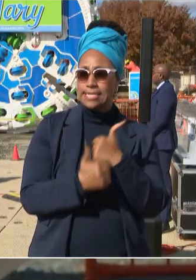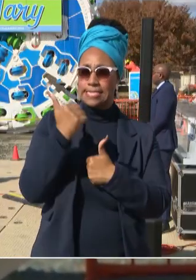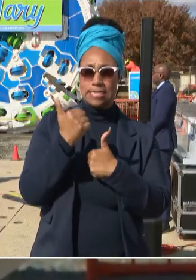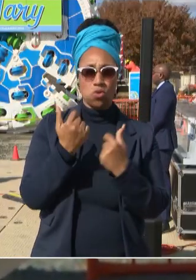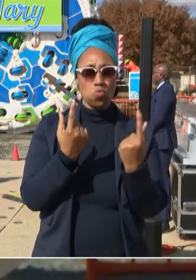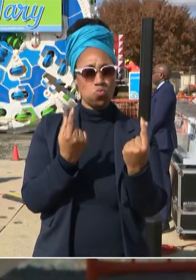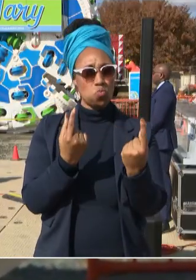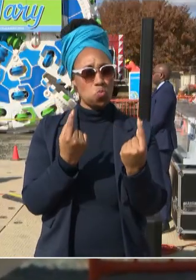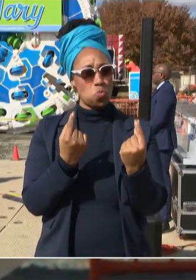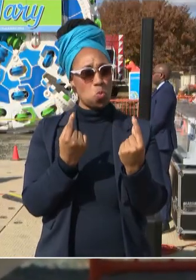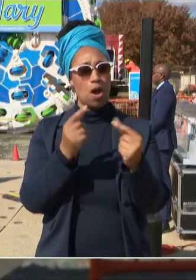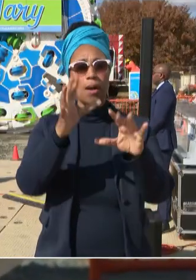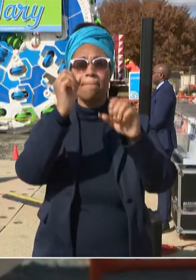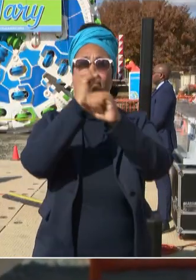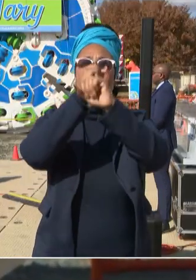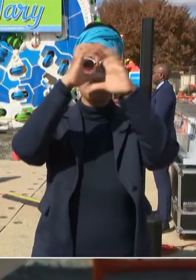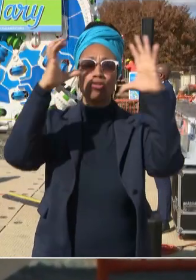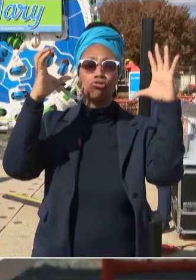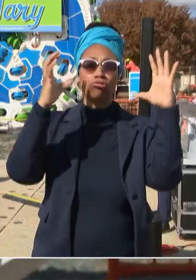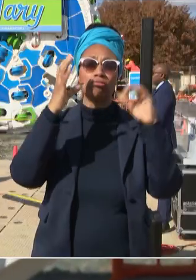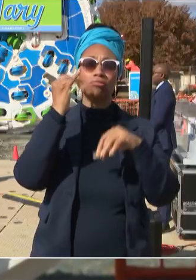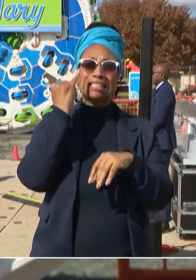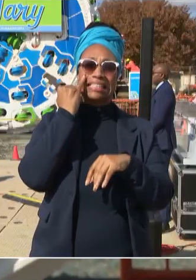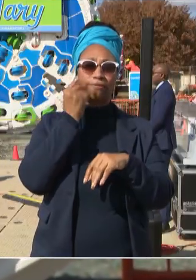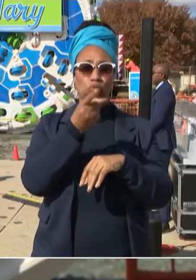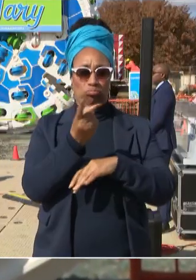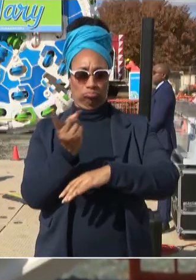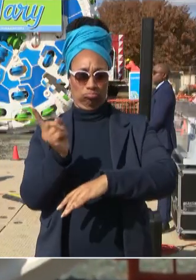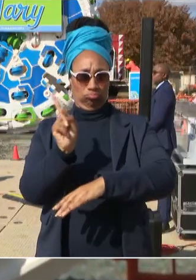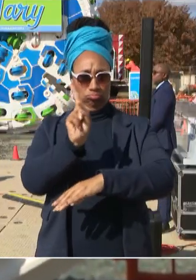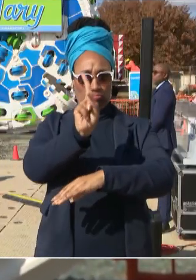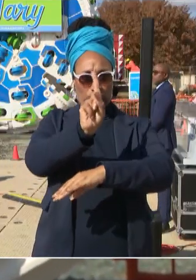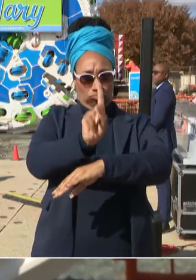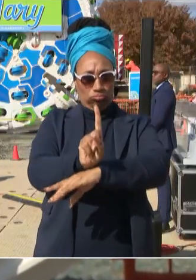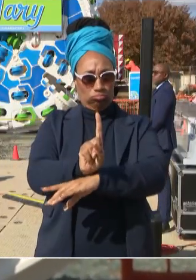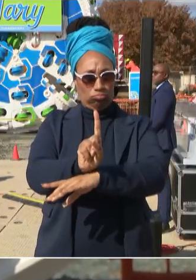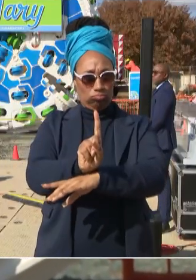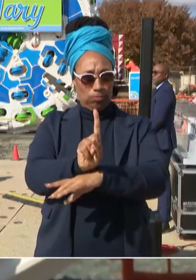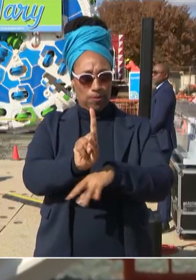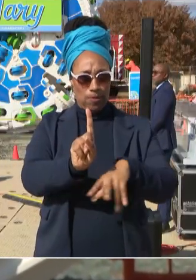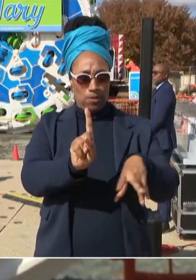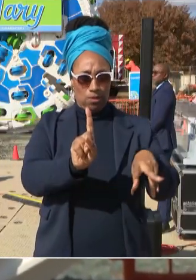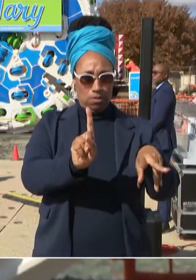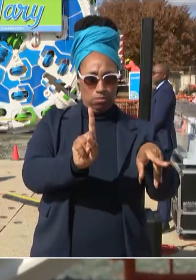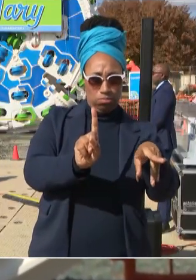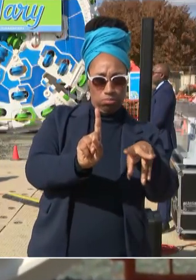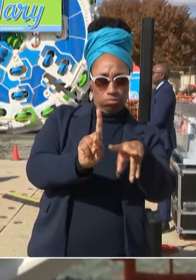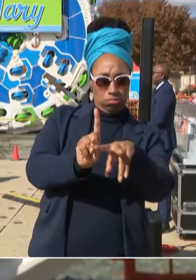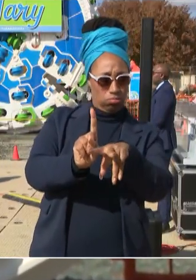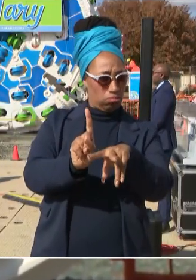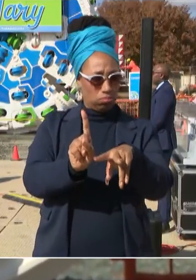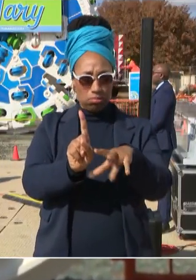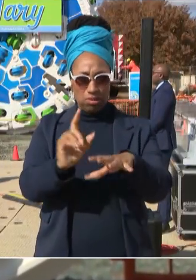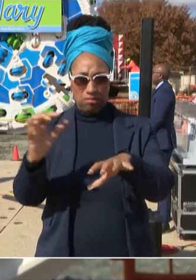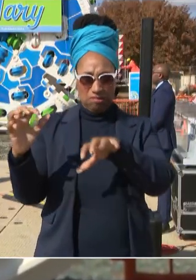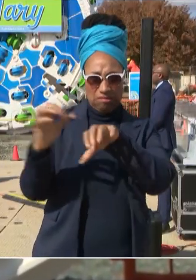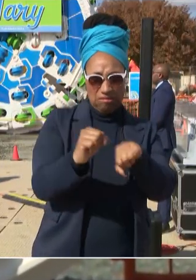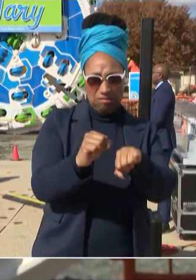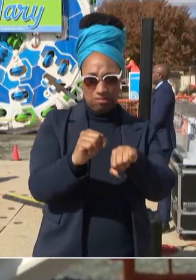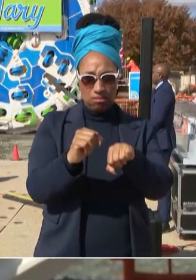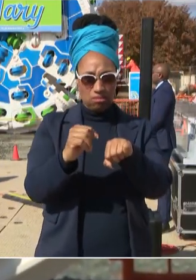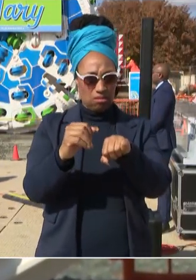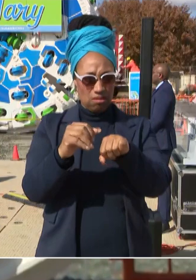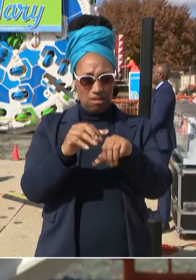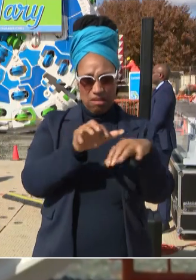to those water taps and they didn't produce clean water. So we know that one of the this isn't in